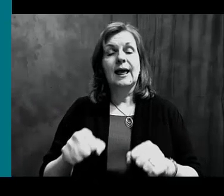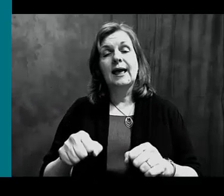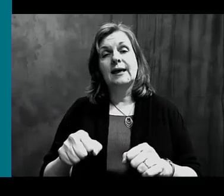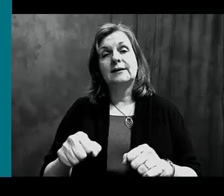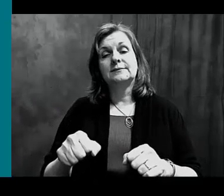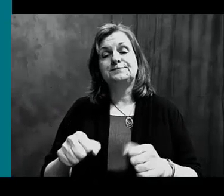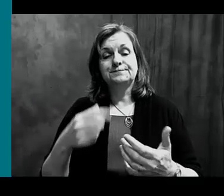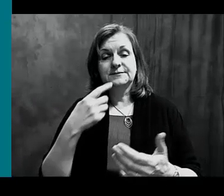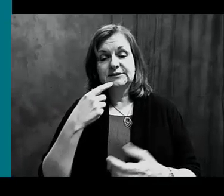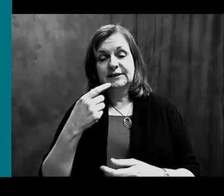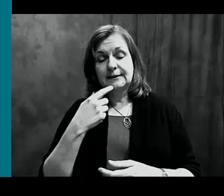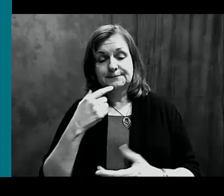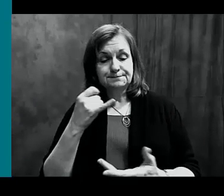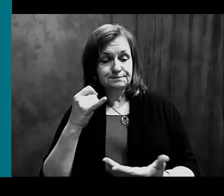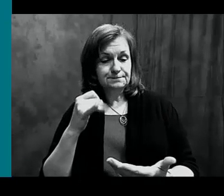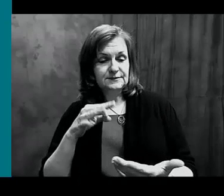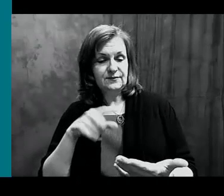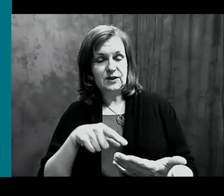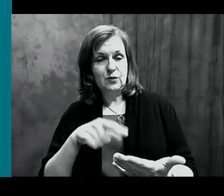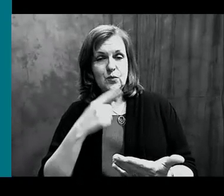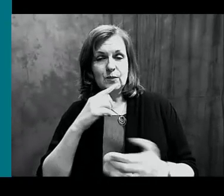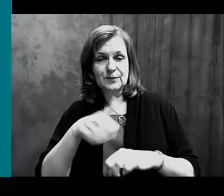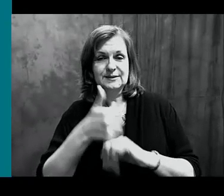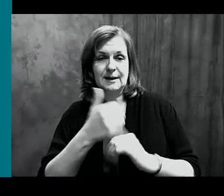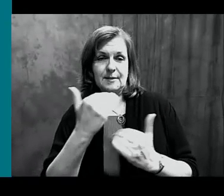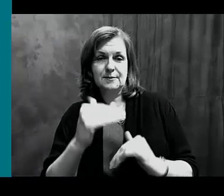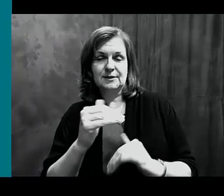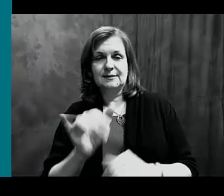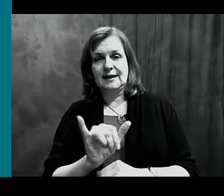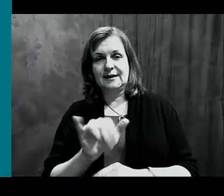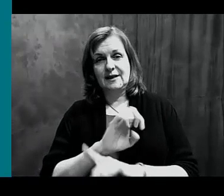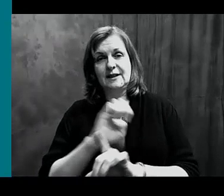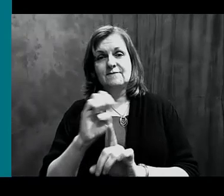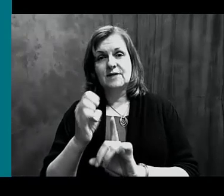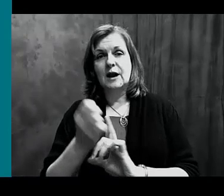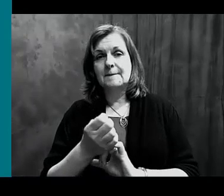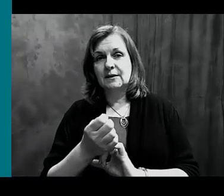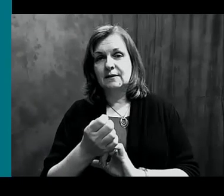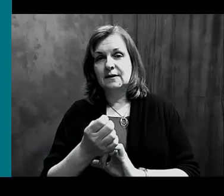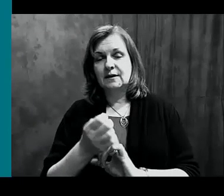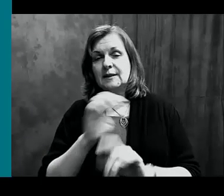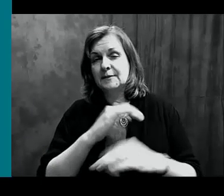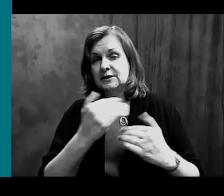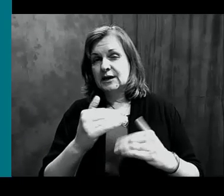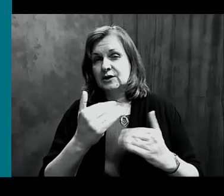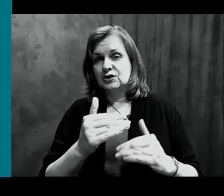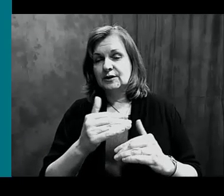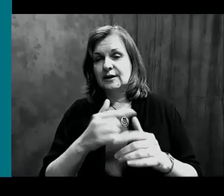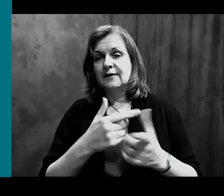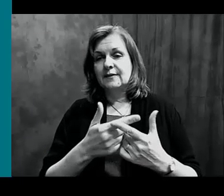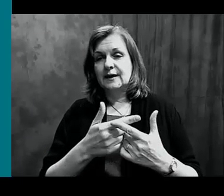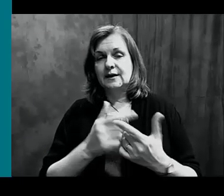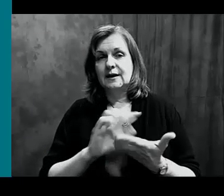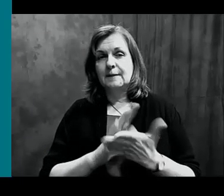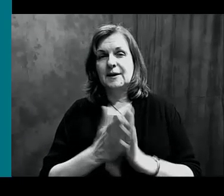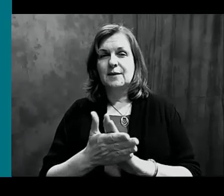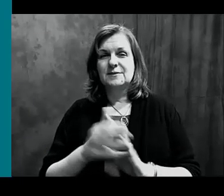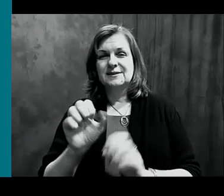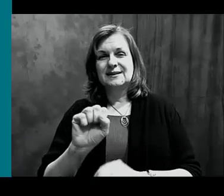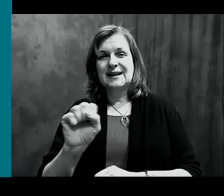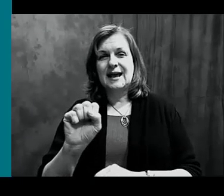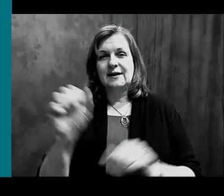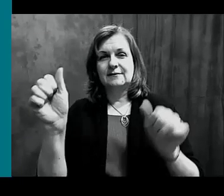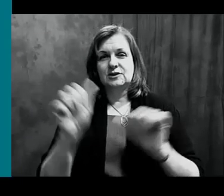forever, right? But what we can look at is that if we put a limitation on this, like environment, we get